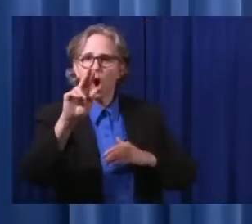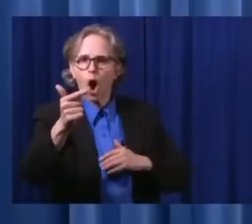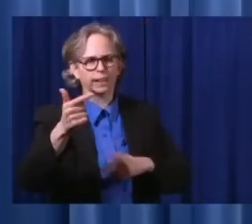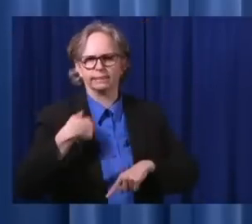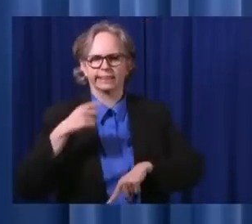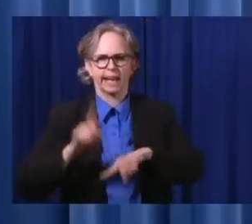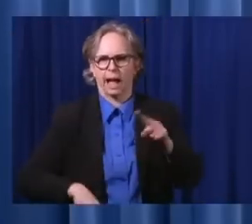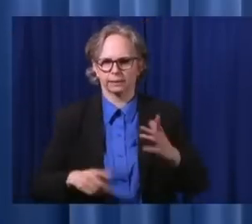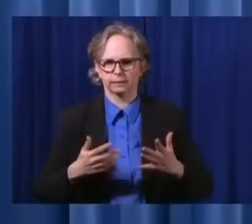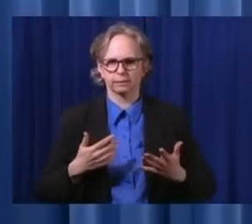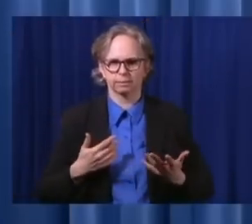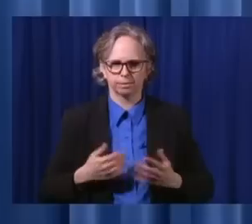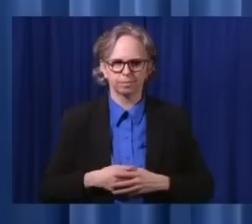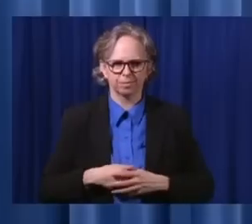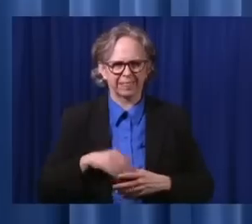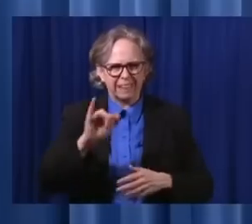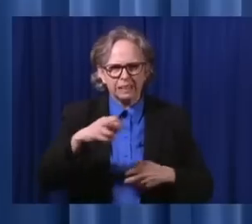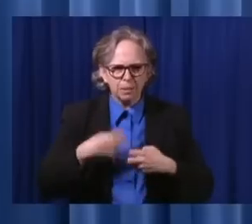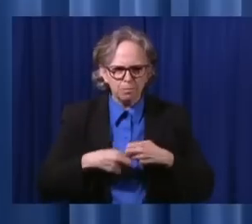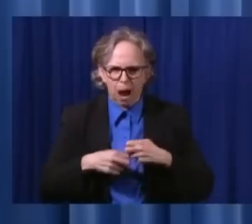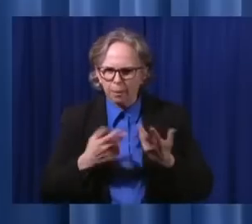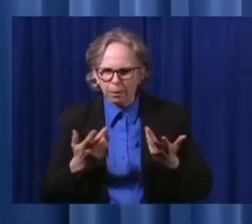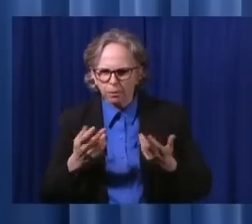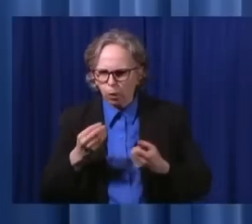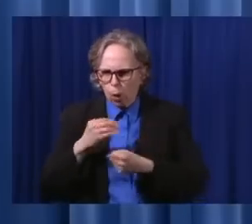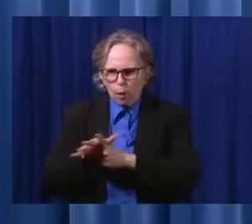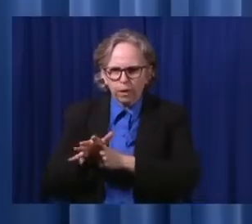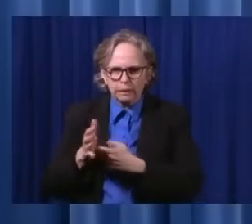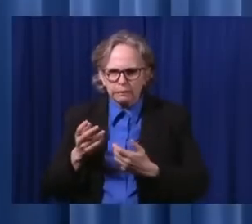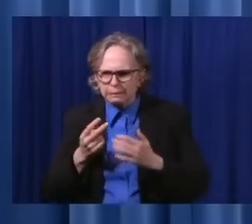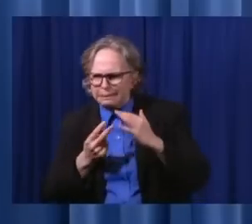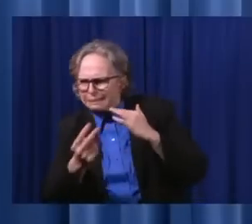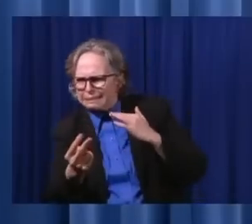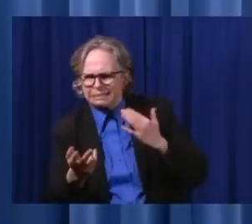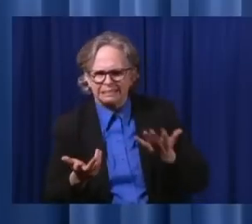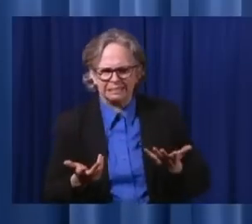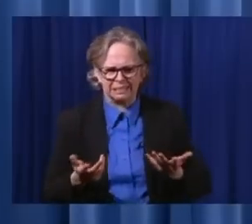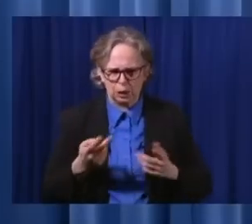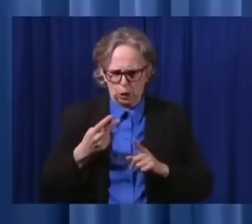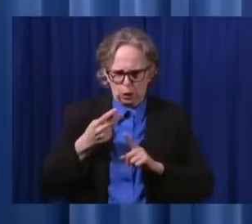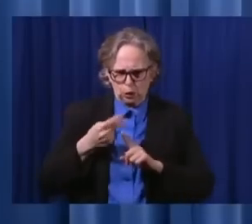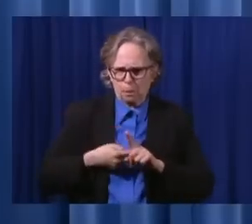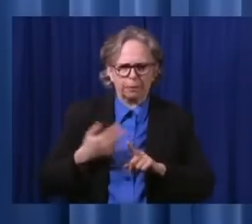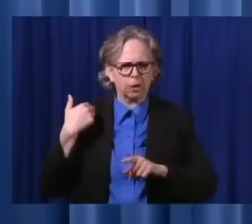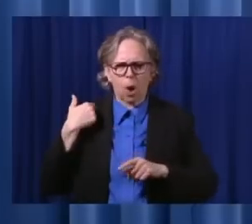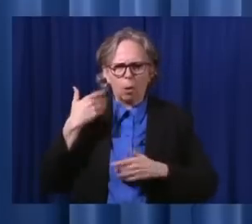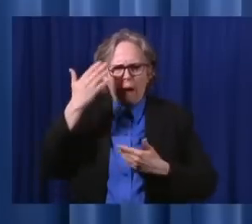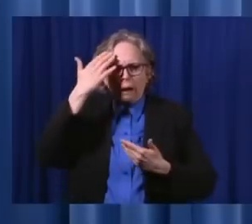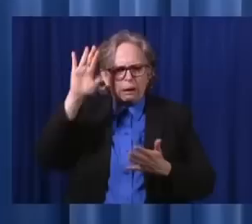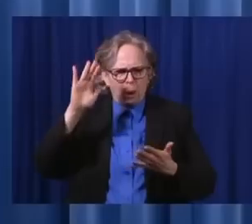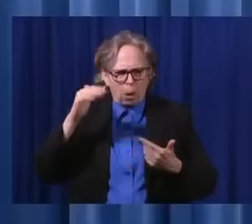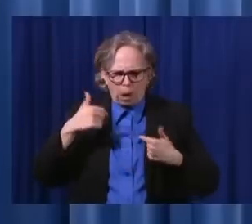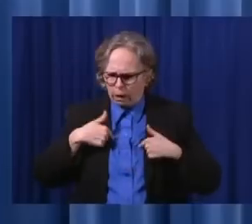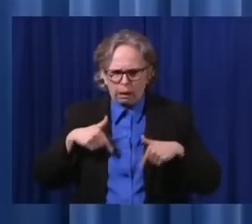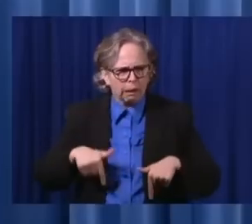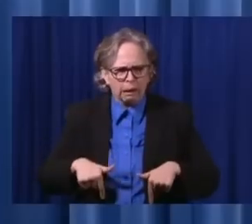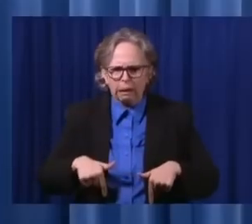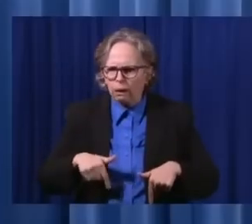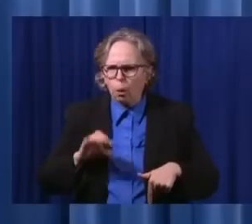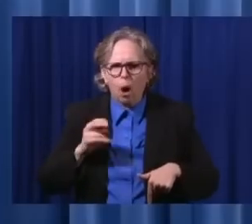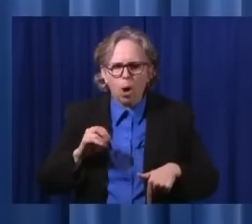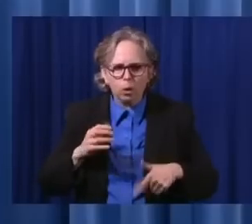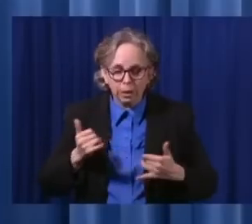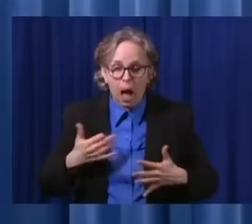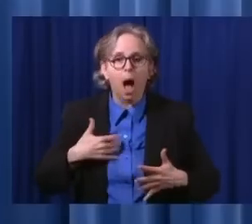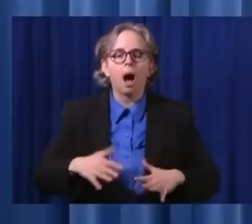mean, if you just think back when we had no cases in Ohio, wasn't that long ago, a few months ago. Fast forward, to the time of